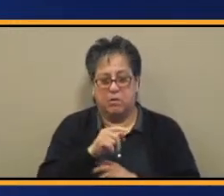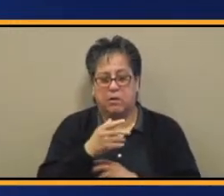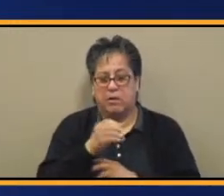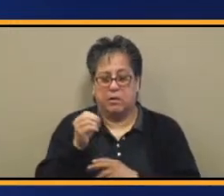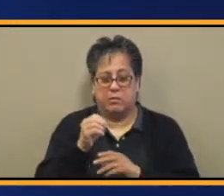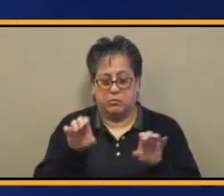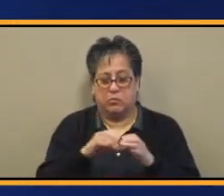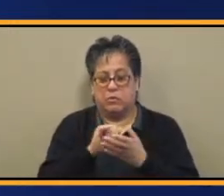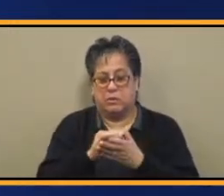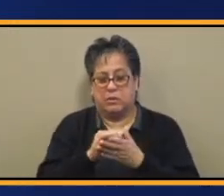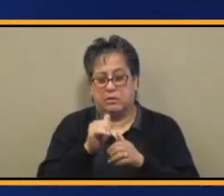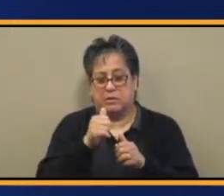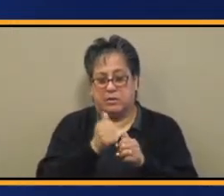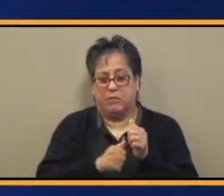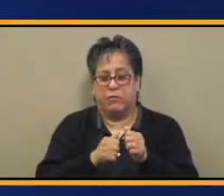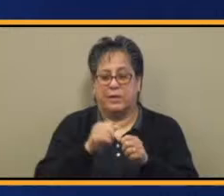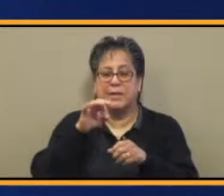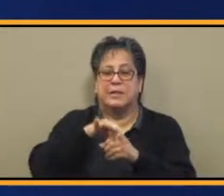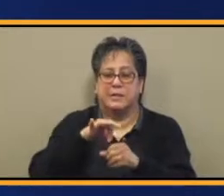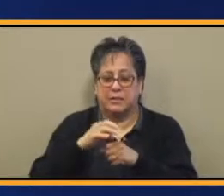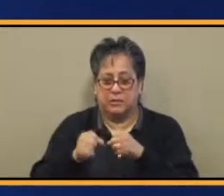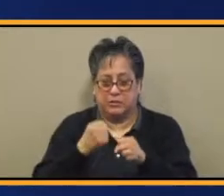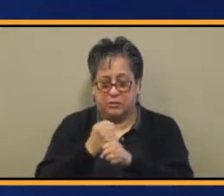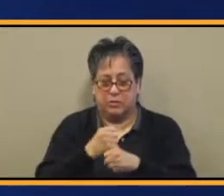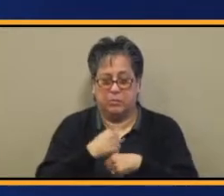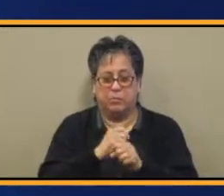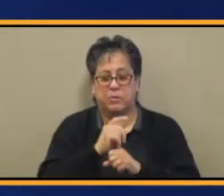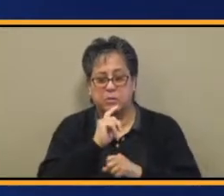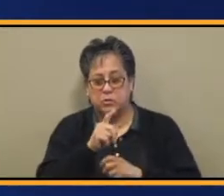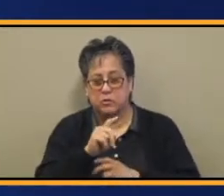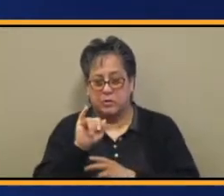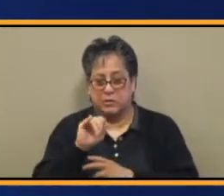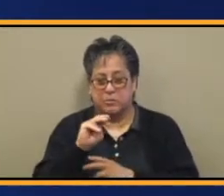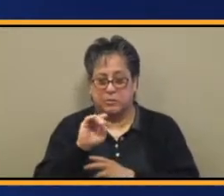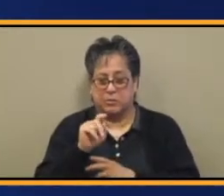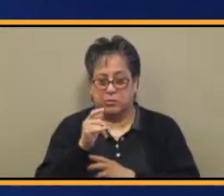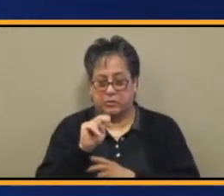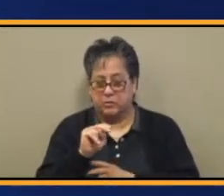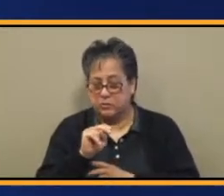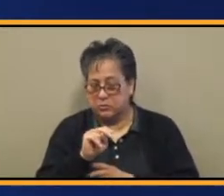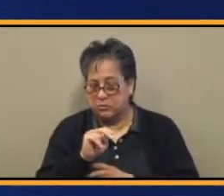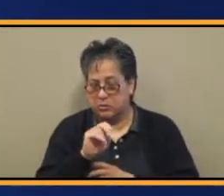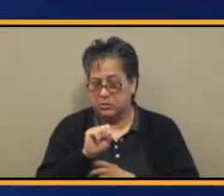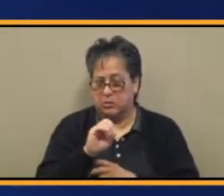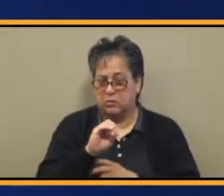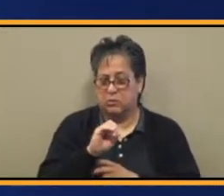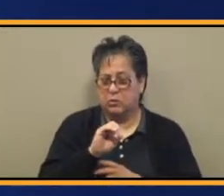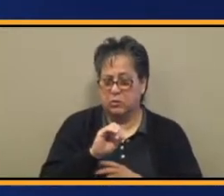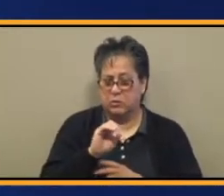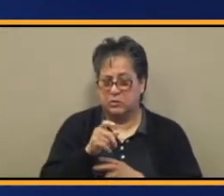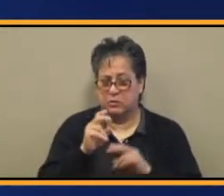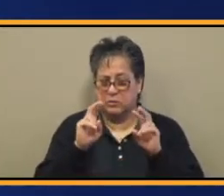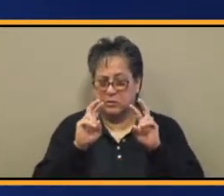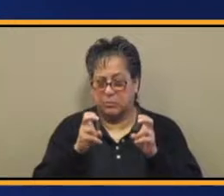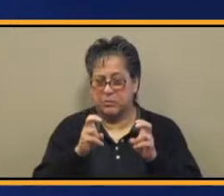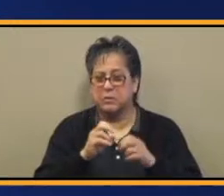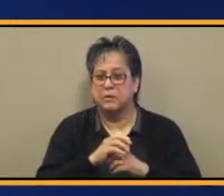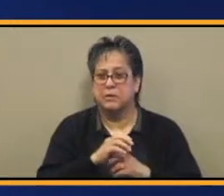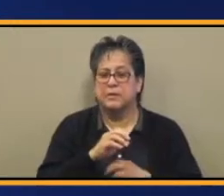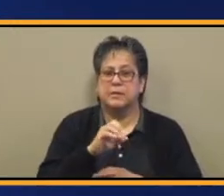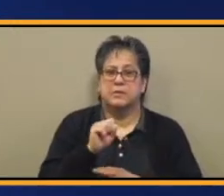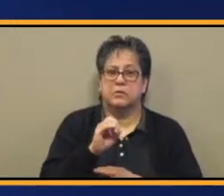election year like we have this year to make sure that immigration doesn't get addressed because it's such a great topic to go out to voters